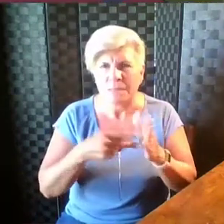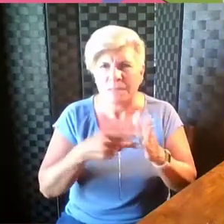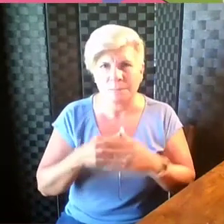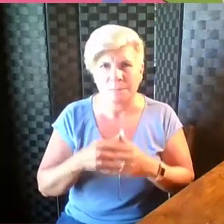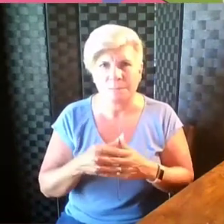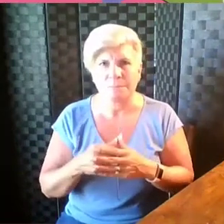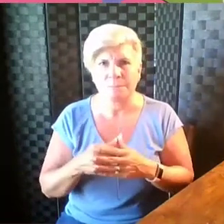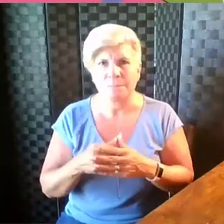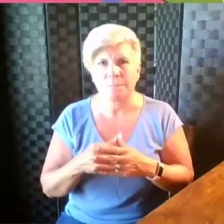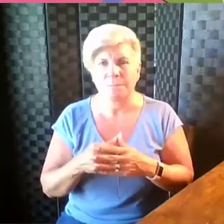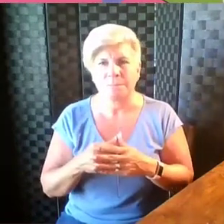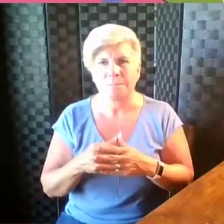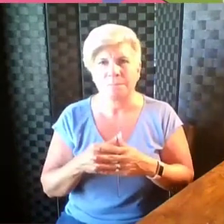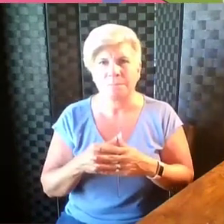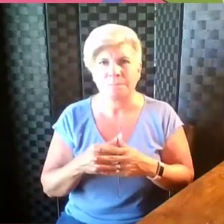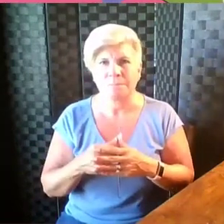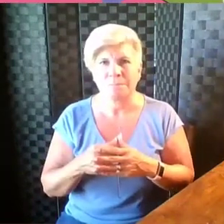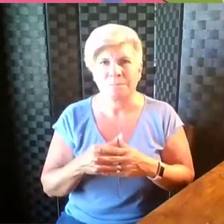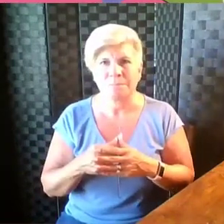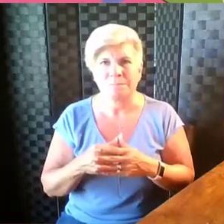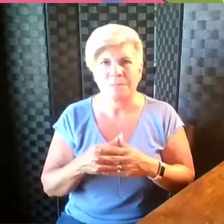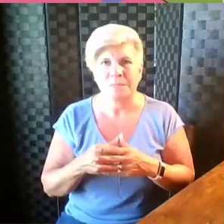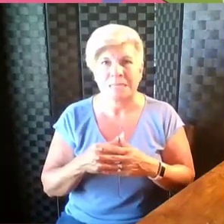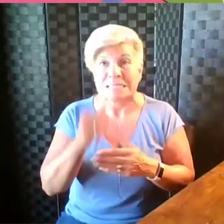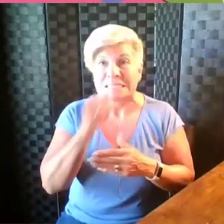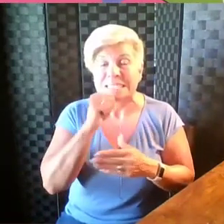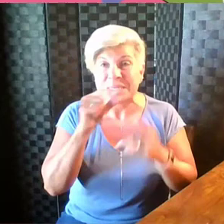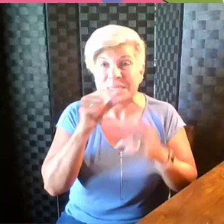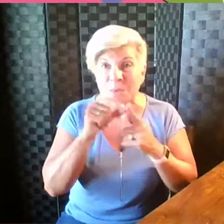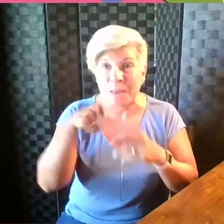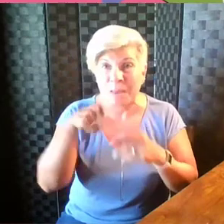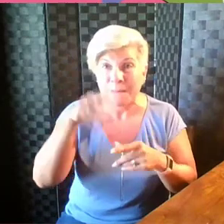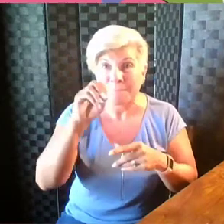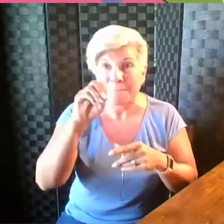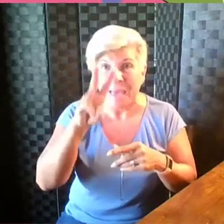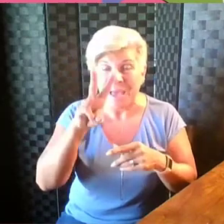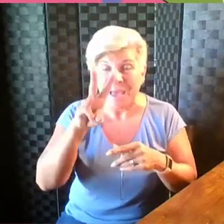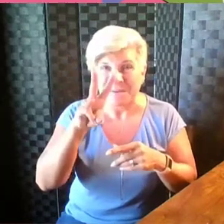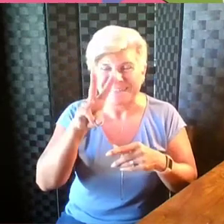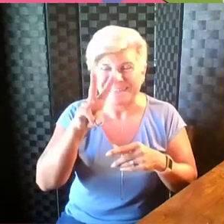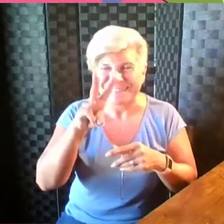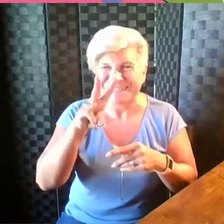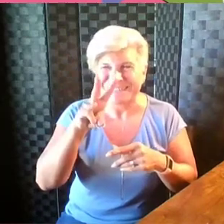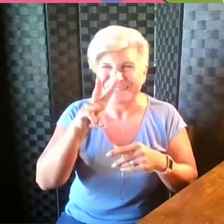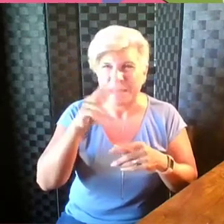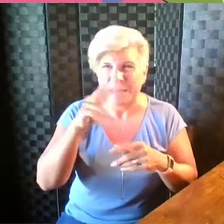So our secret word today is onomatopoeia's word, pow. So